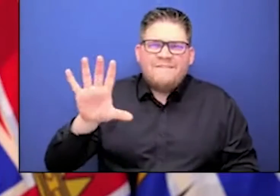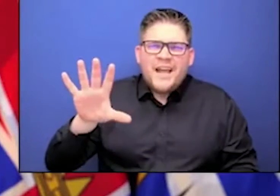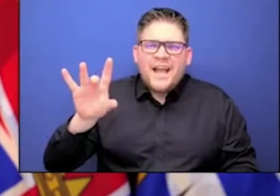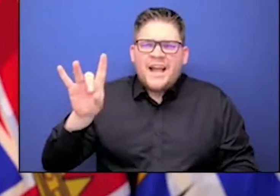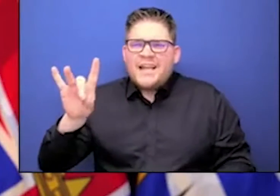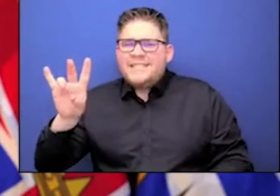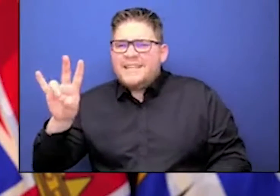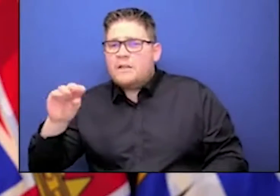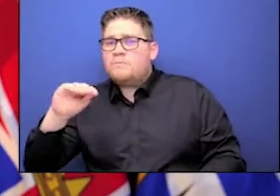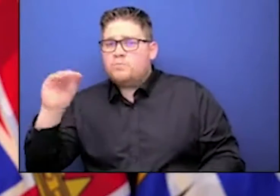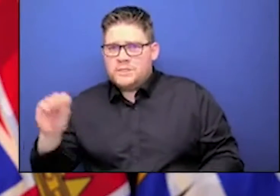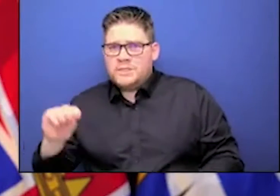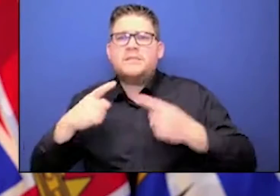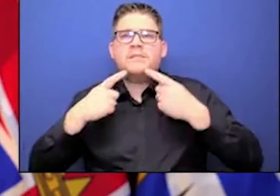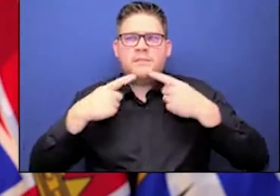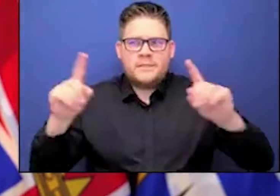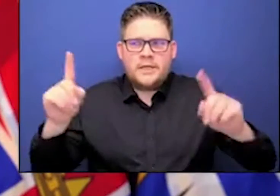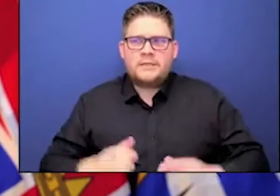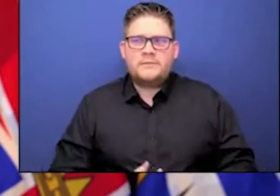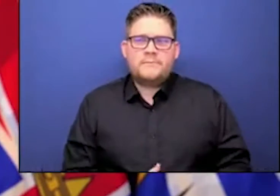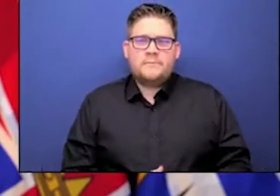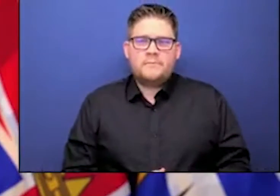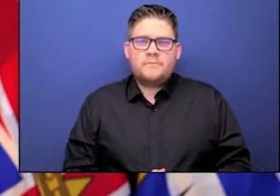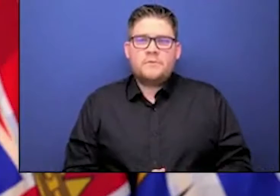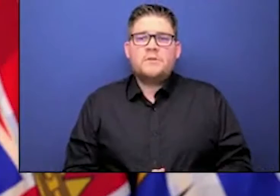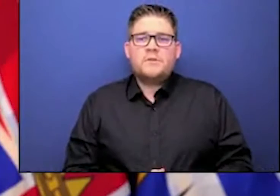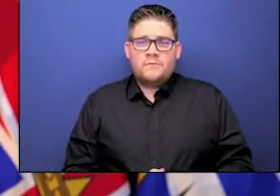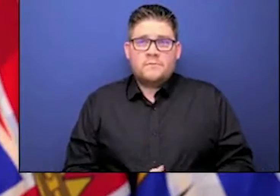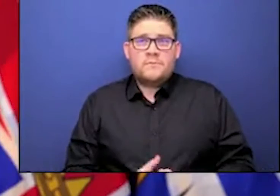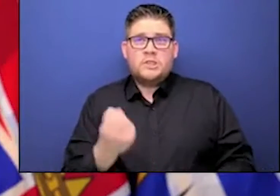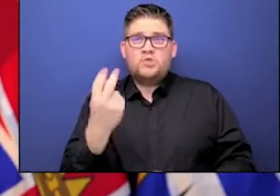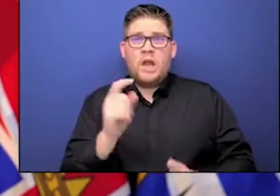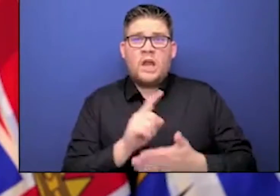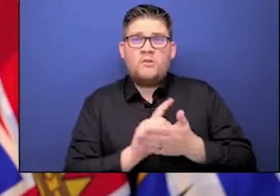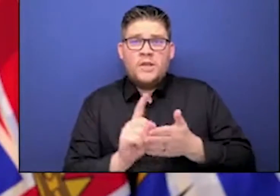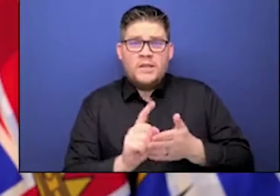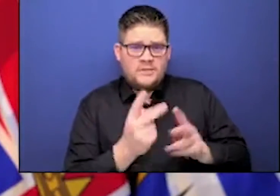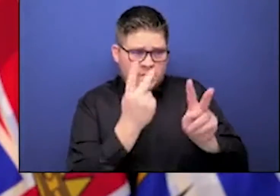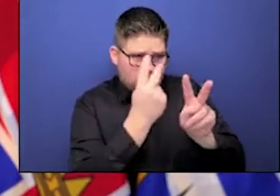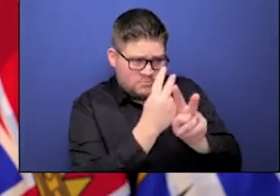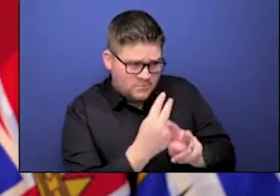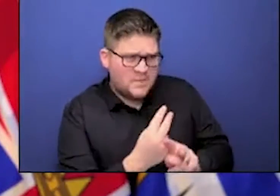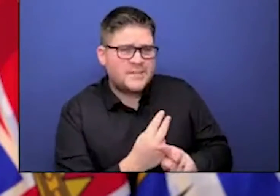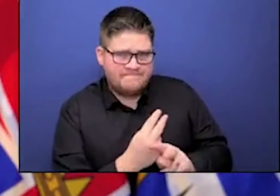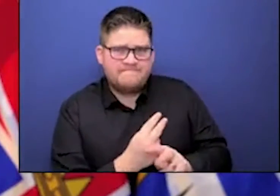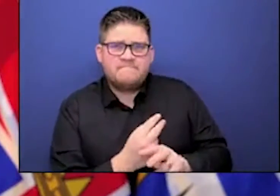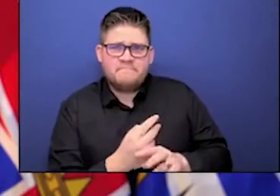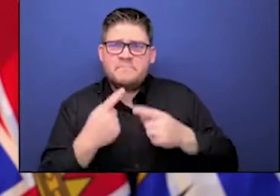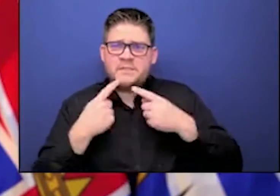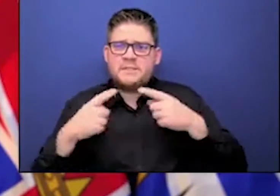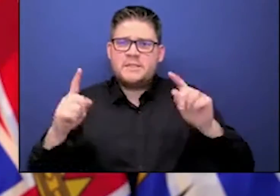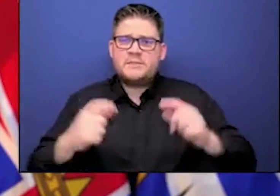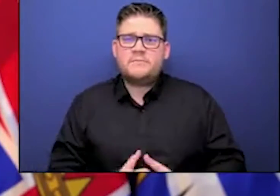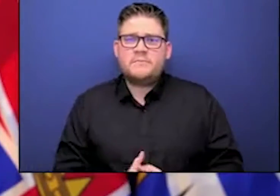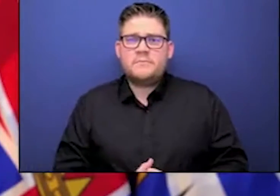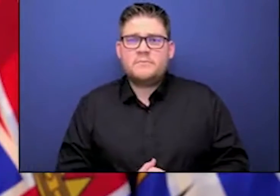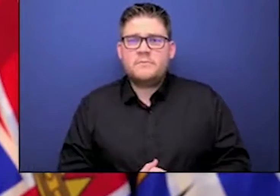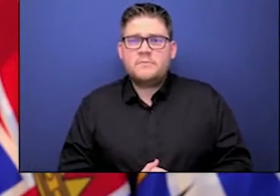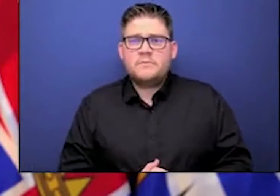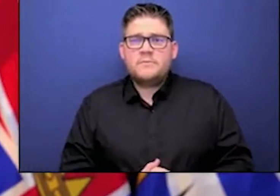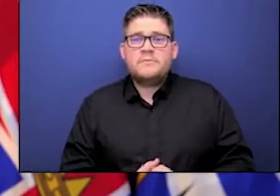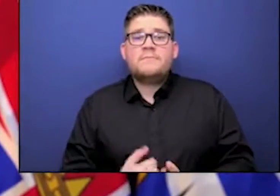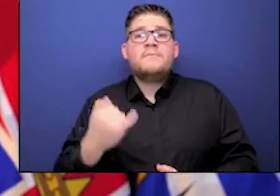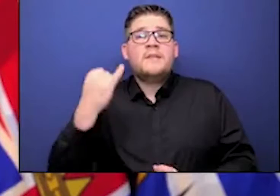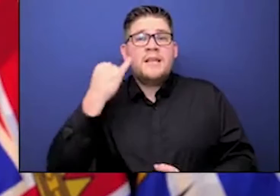87% effective after 12 weeks. And when they did the 2-dose one, the people who got their second dose